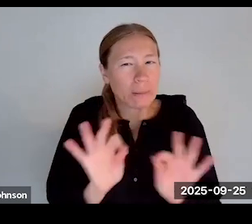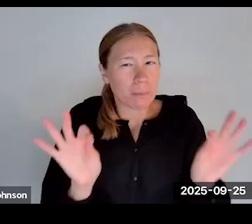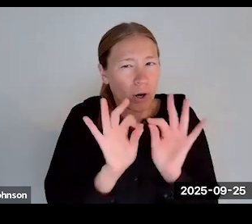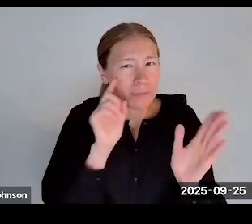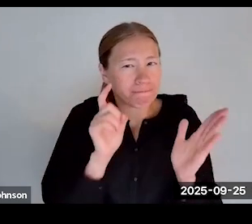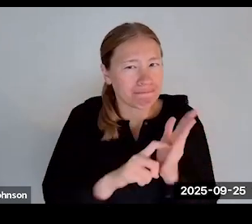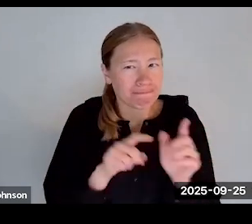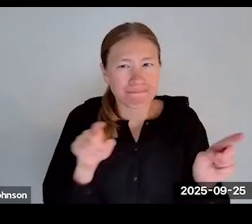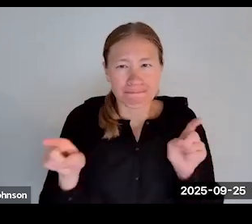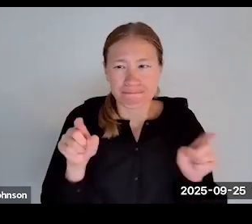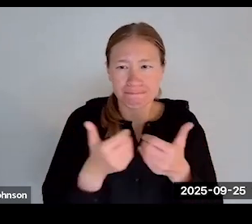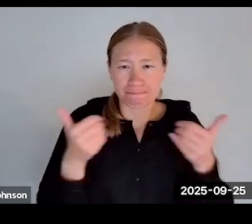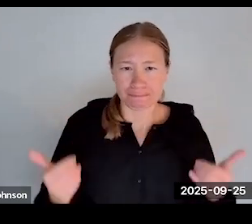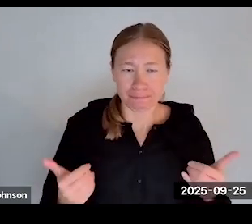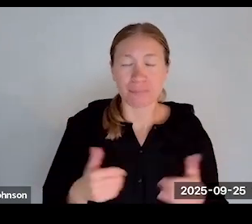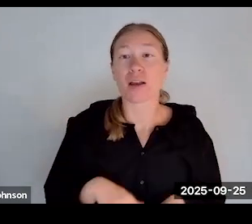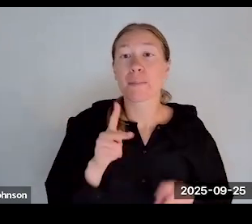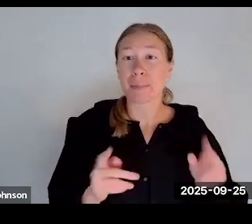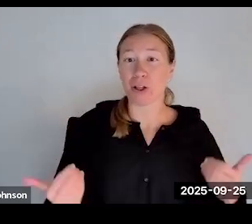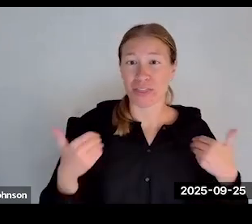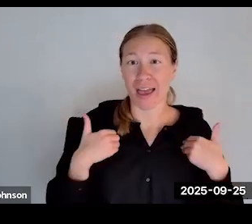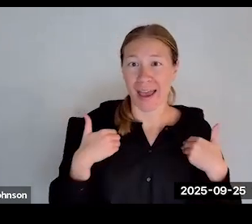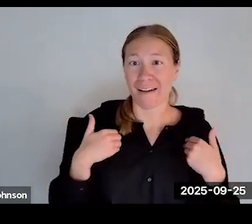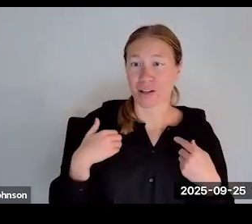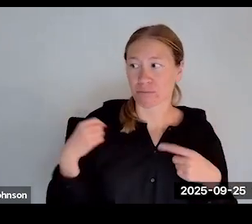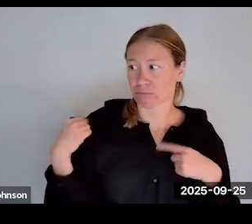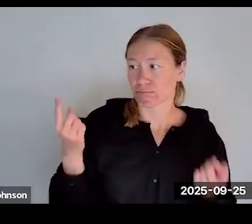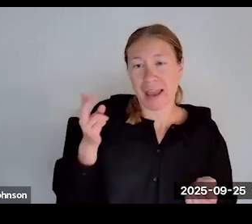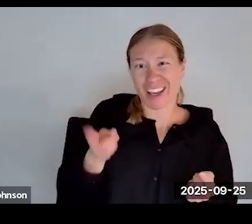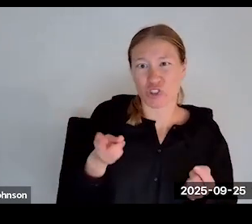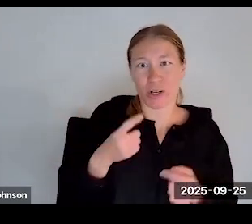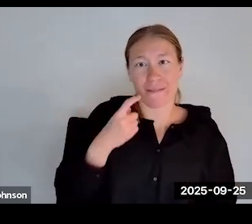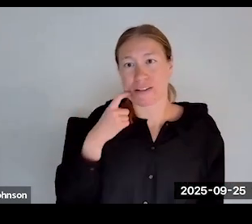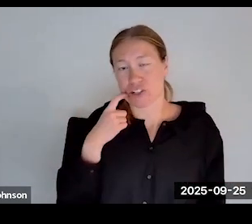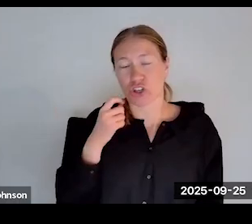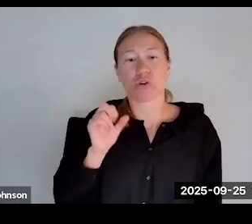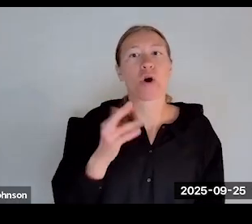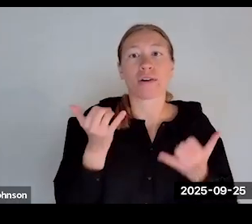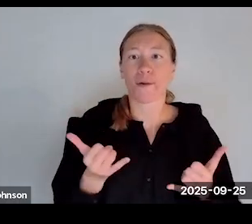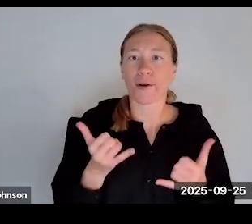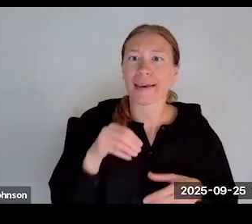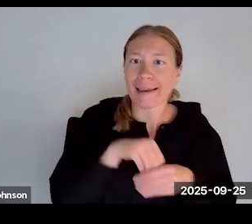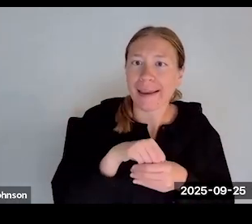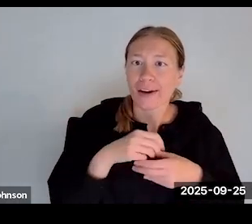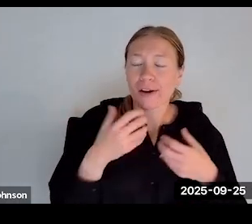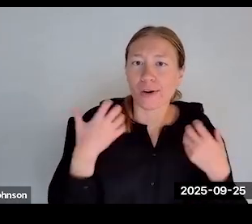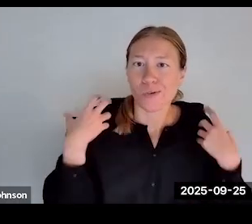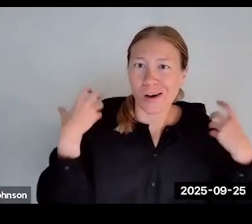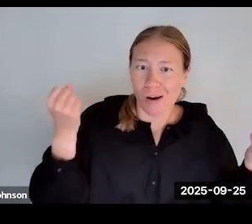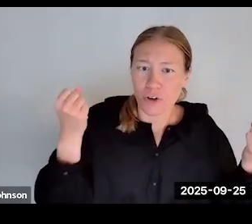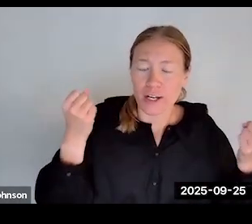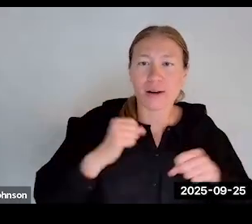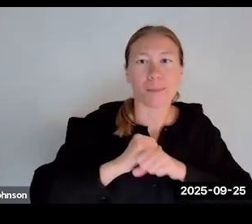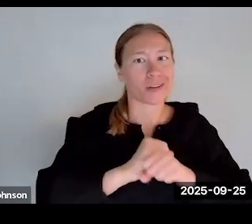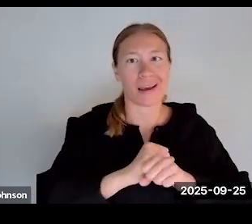distinctions. Individuals with a history of addiction or those currently in recovery are protected from